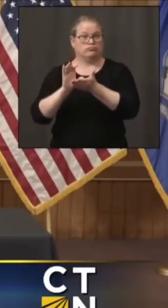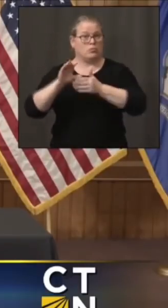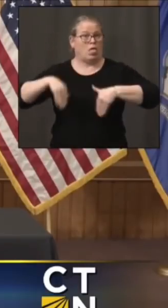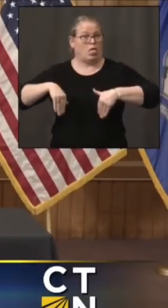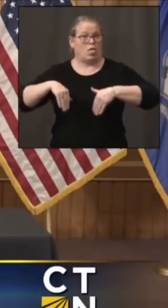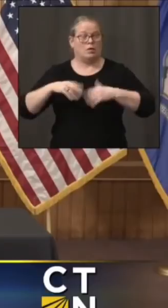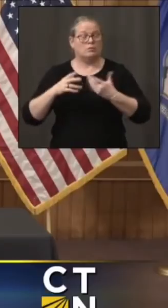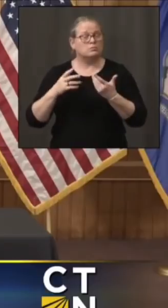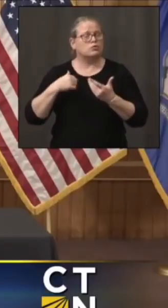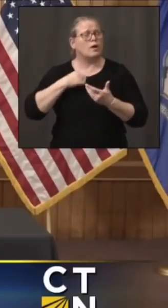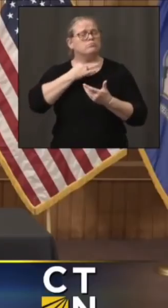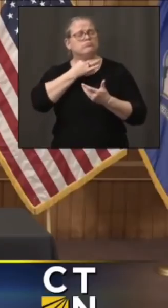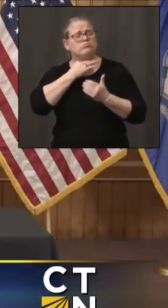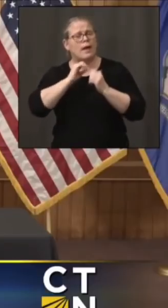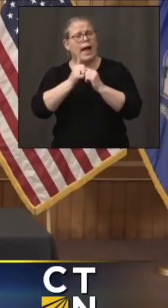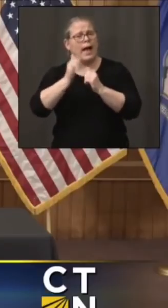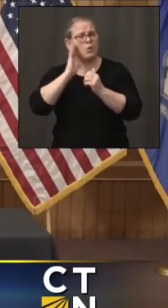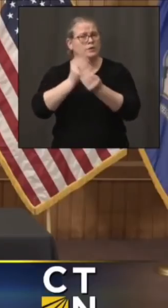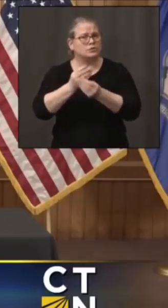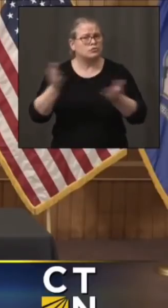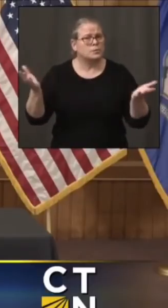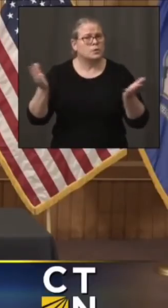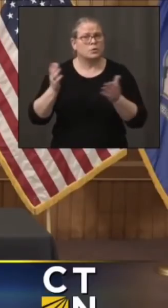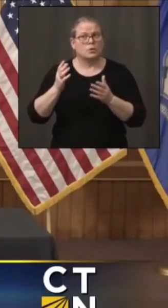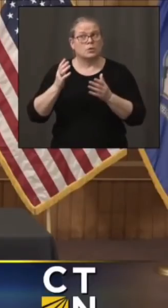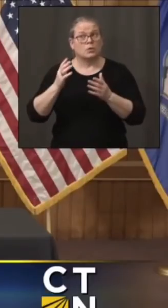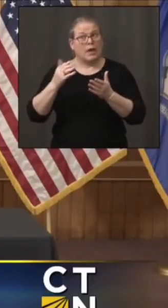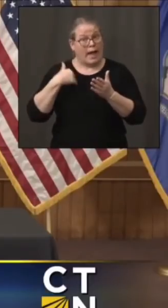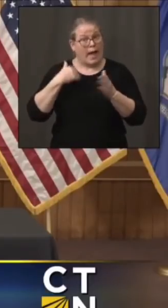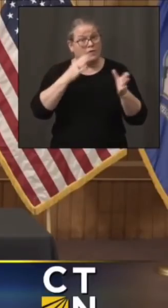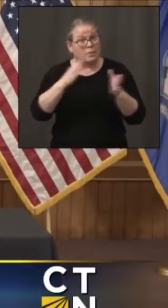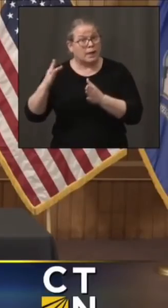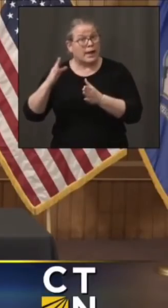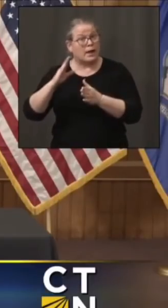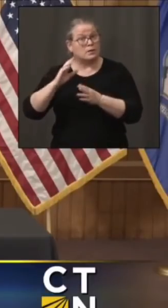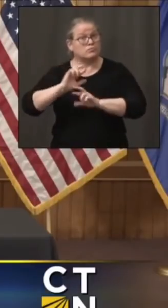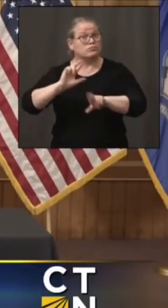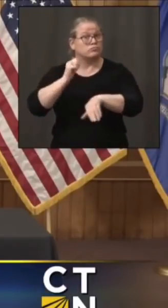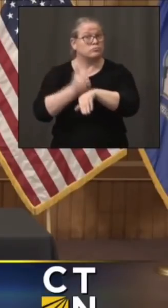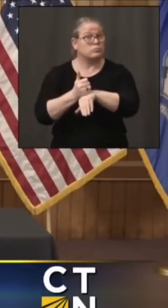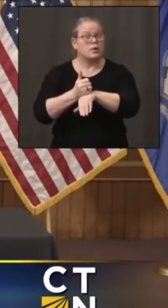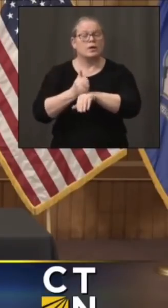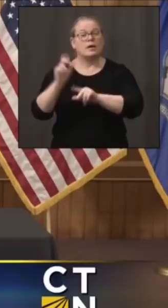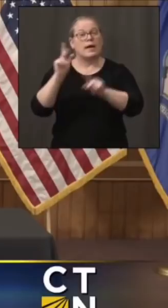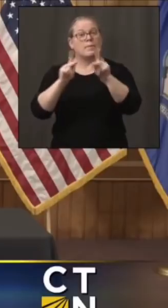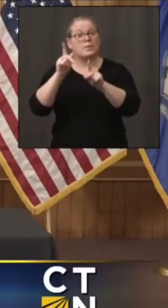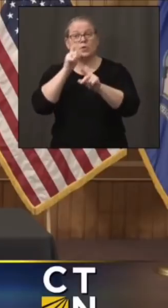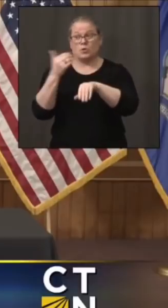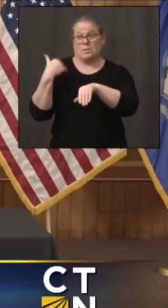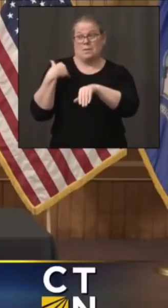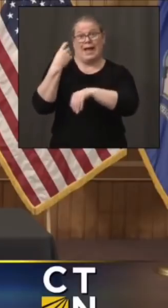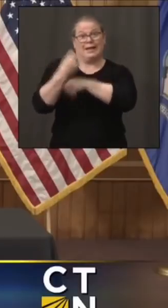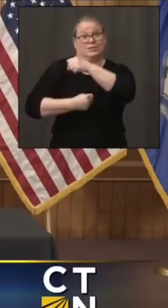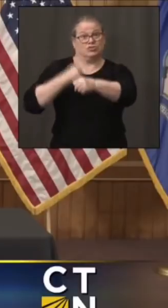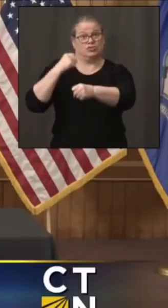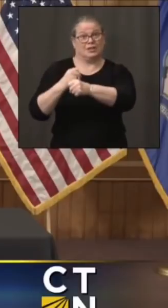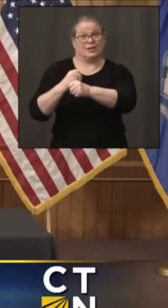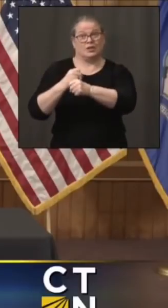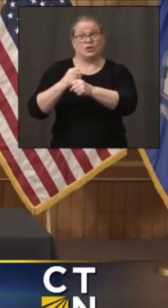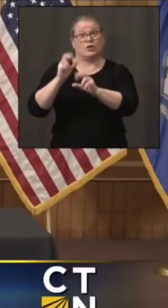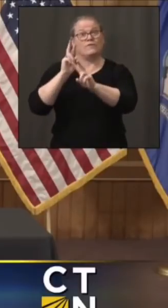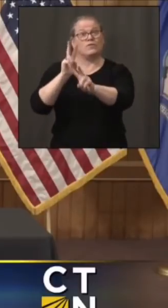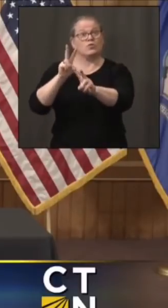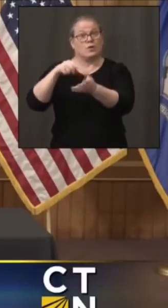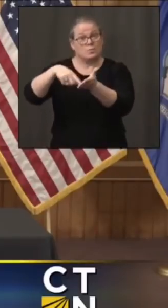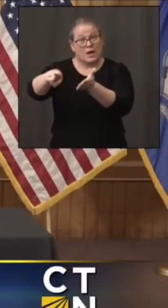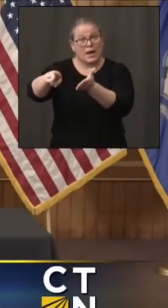and if there's a plan already, and if people who have paid for funerals in the past year might get reimbursed for some of